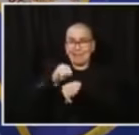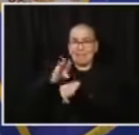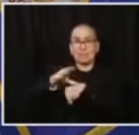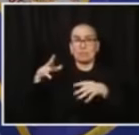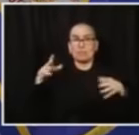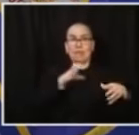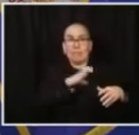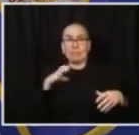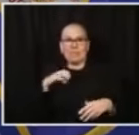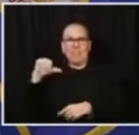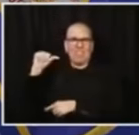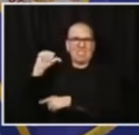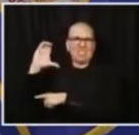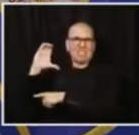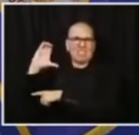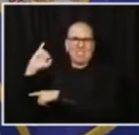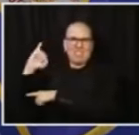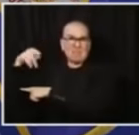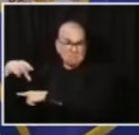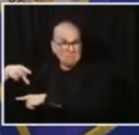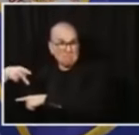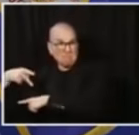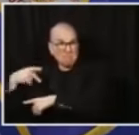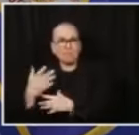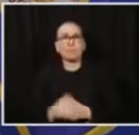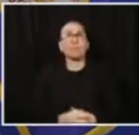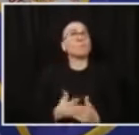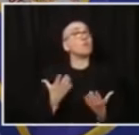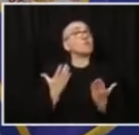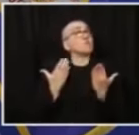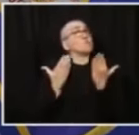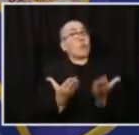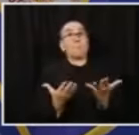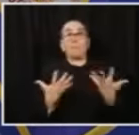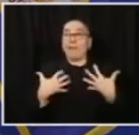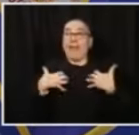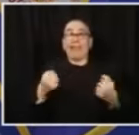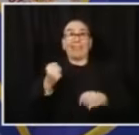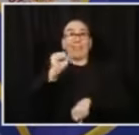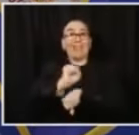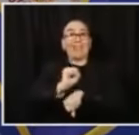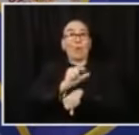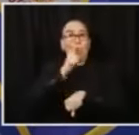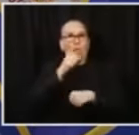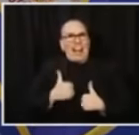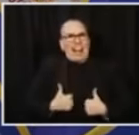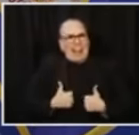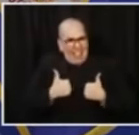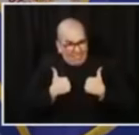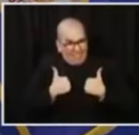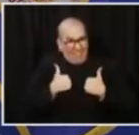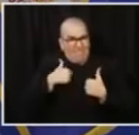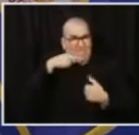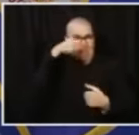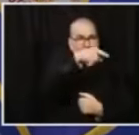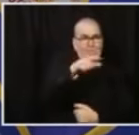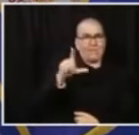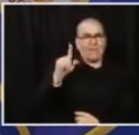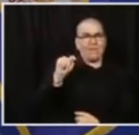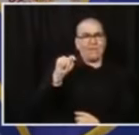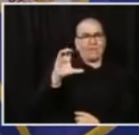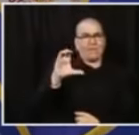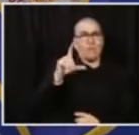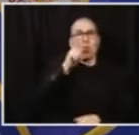ACIP, recommended that healthcare personnel and those working and residing in long-term care facilities be prioritized in the first